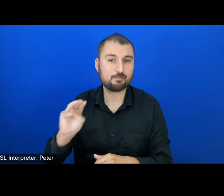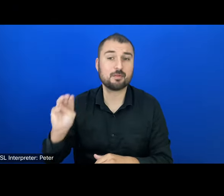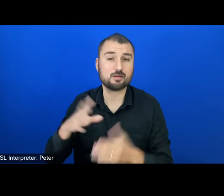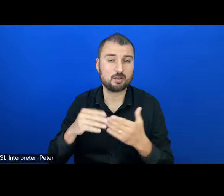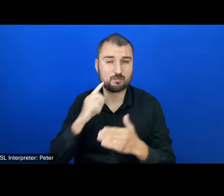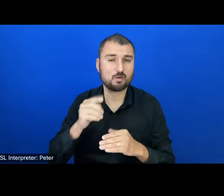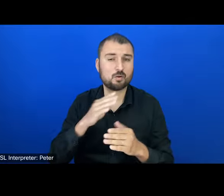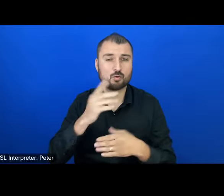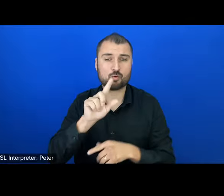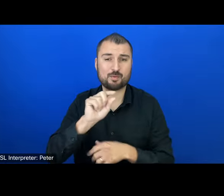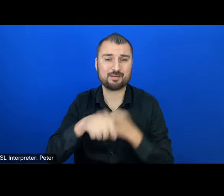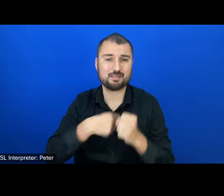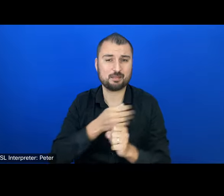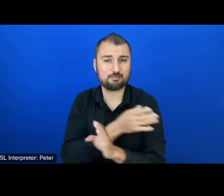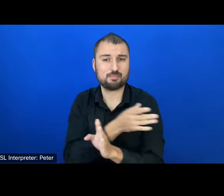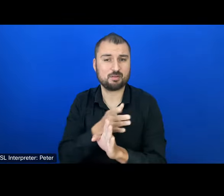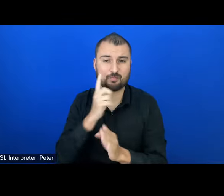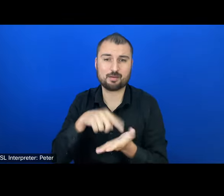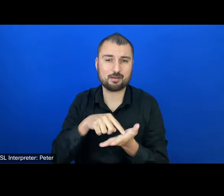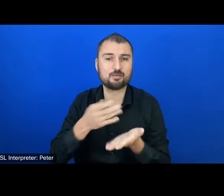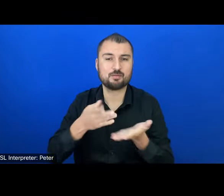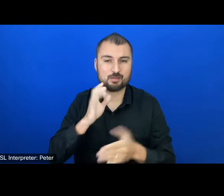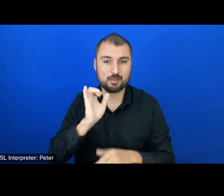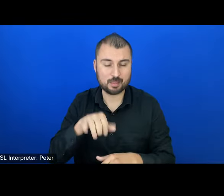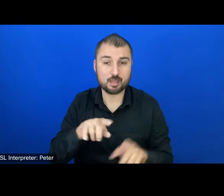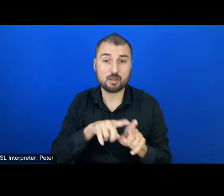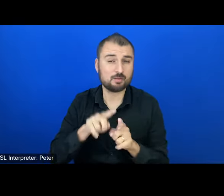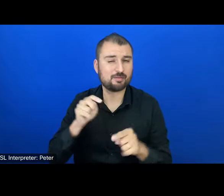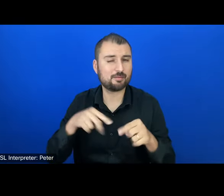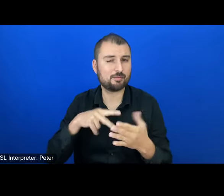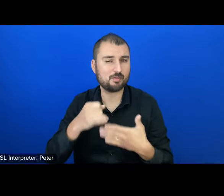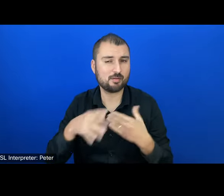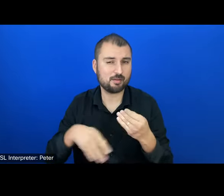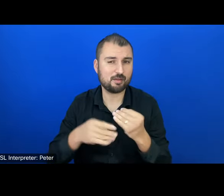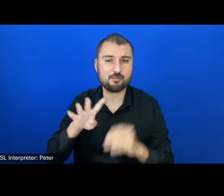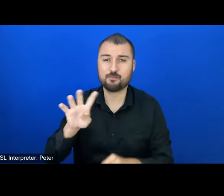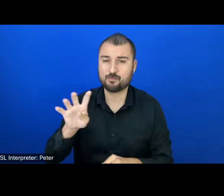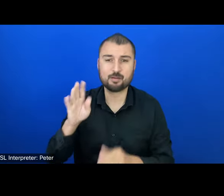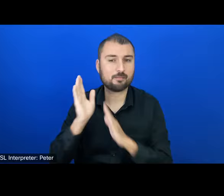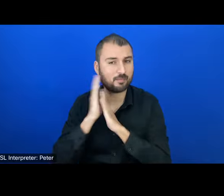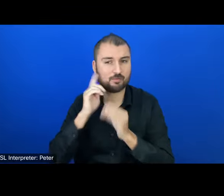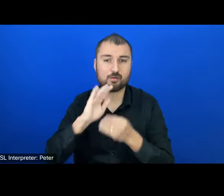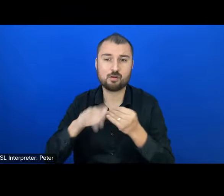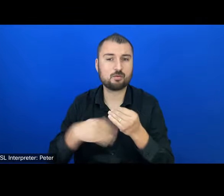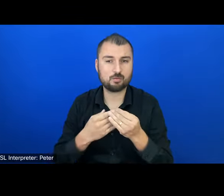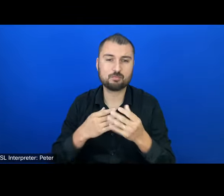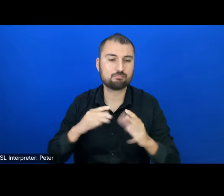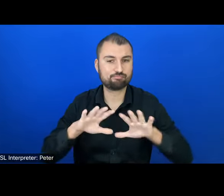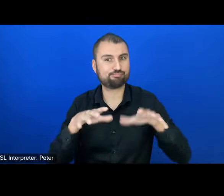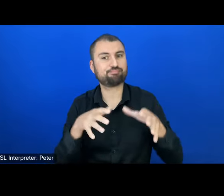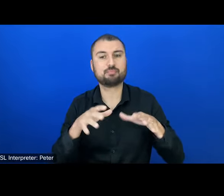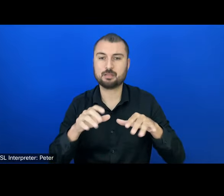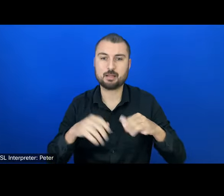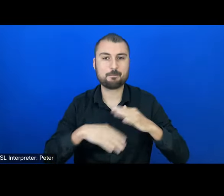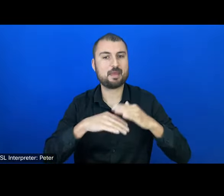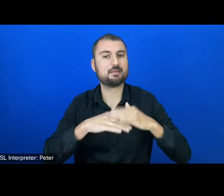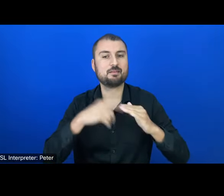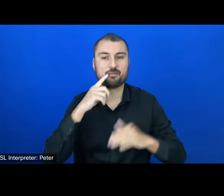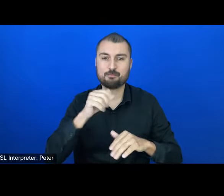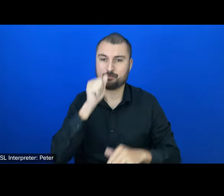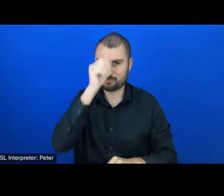20-year period for the debt service on that. And this project would also add 400 beds to our total male capacity. The Sentencing